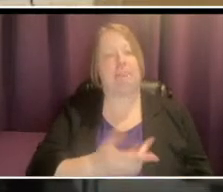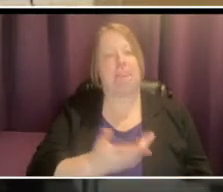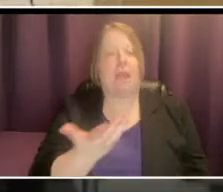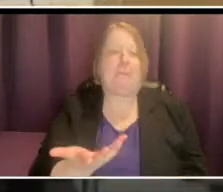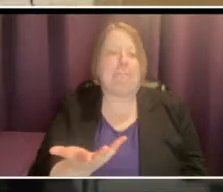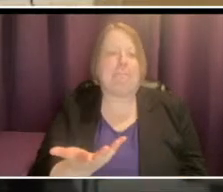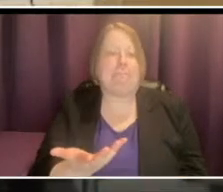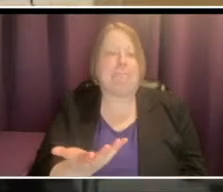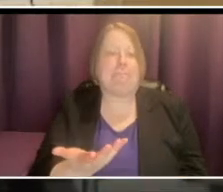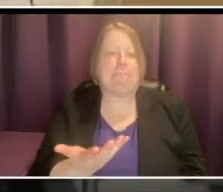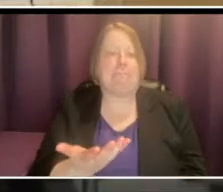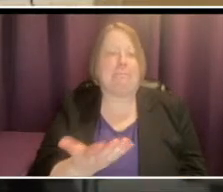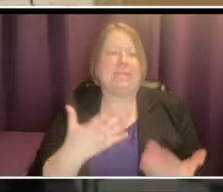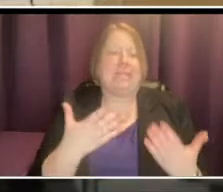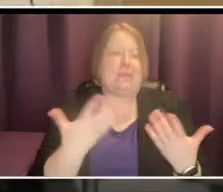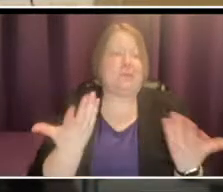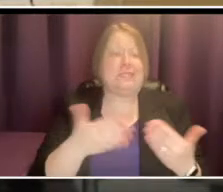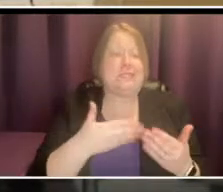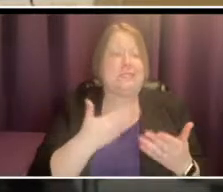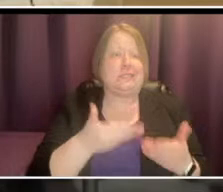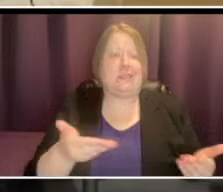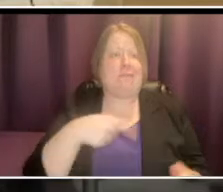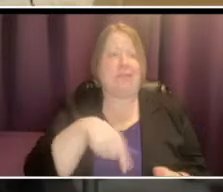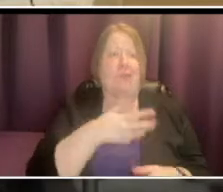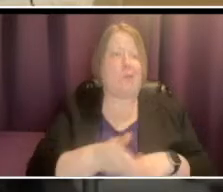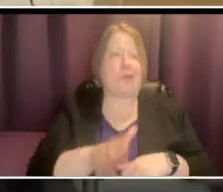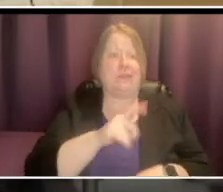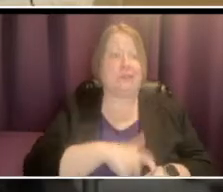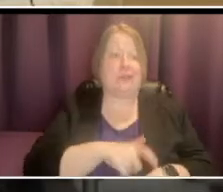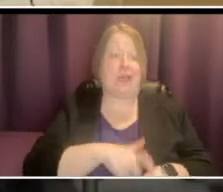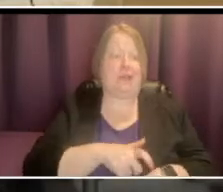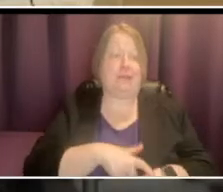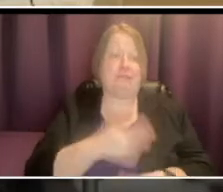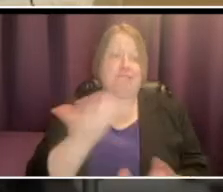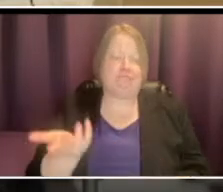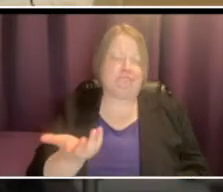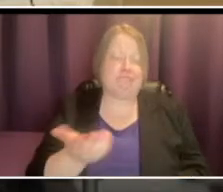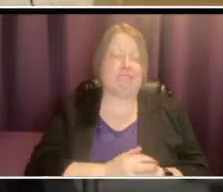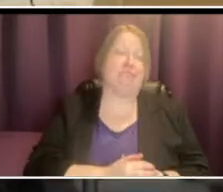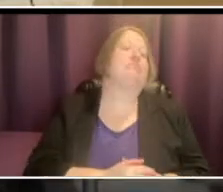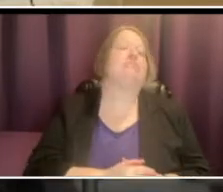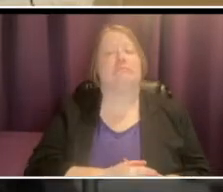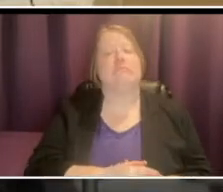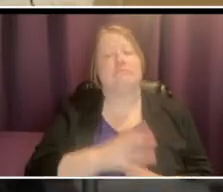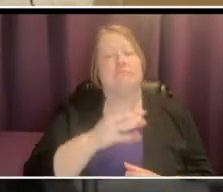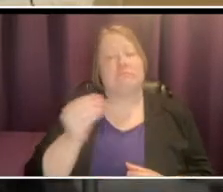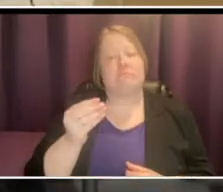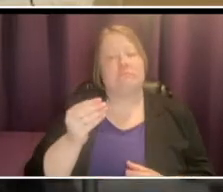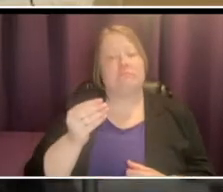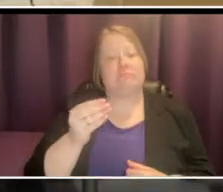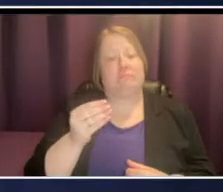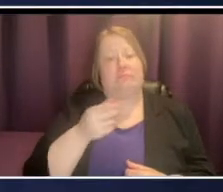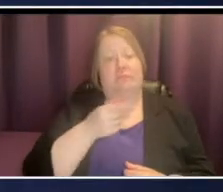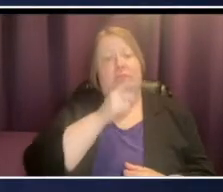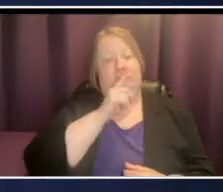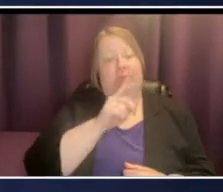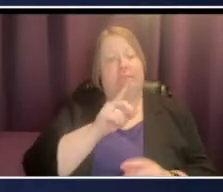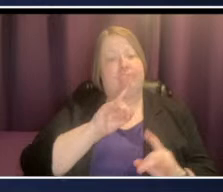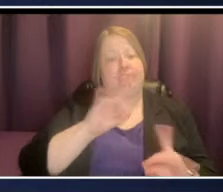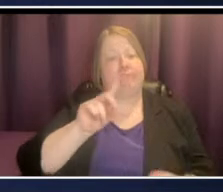it was crazy stuff, and they were wasting their time on that. And it was doing a great, grave disservice to the country.